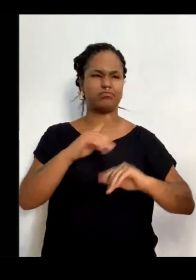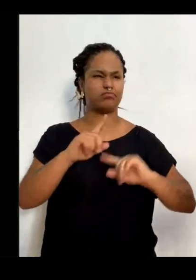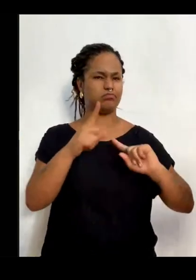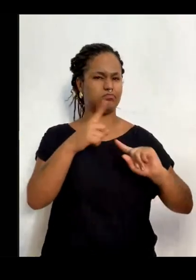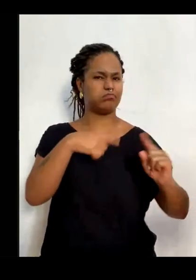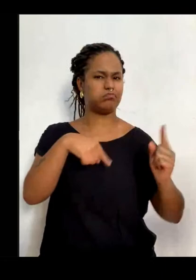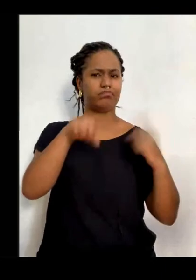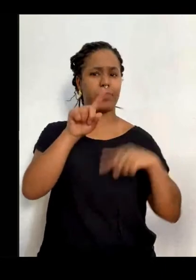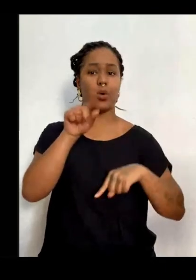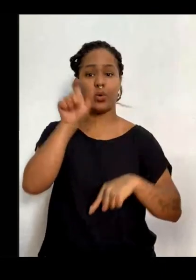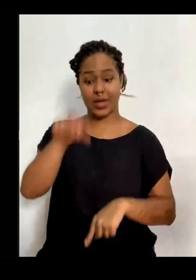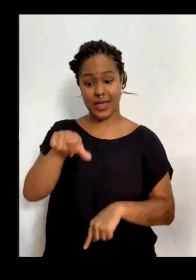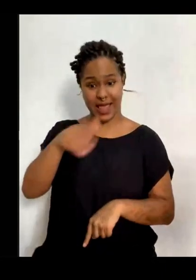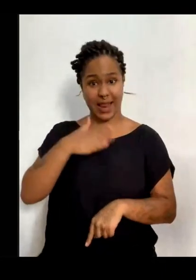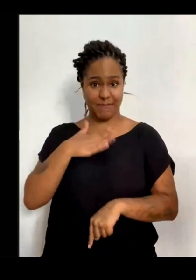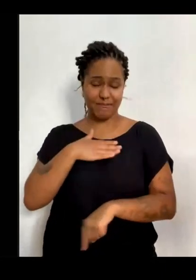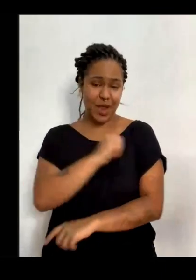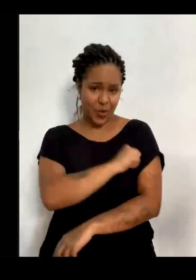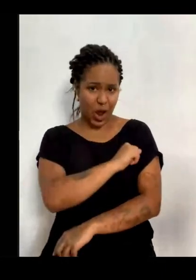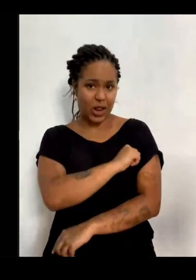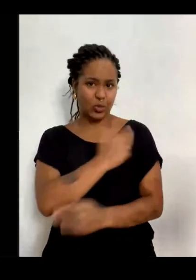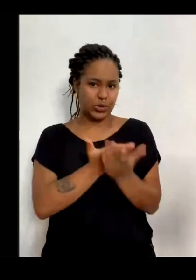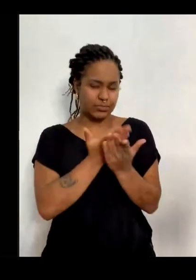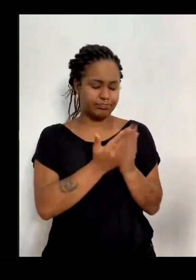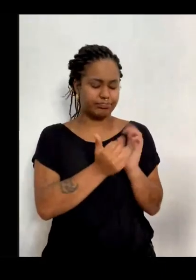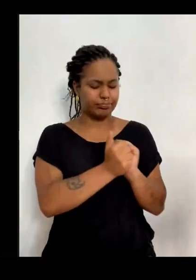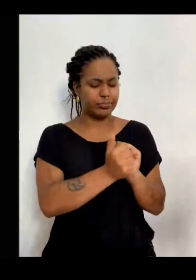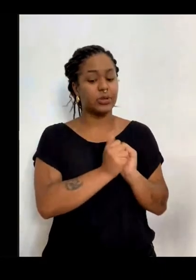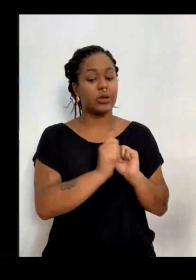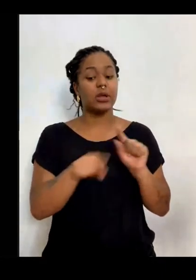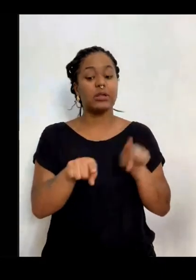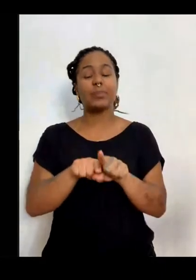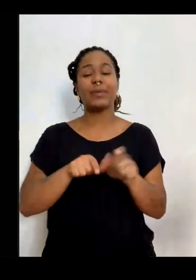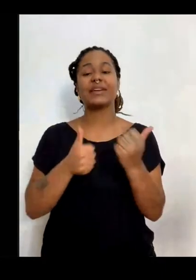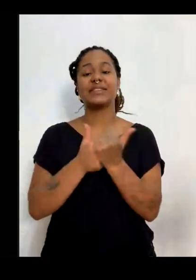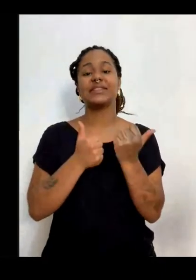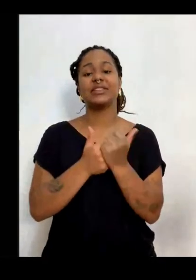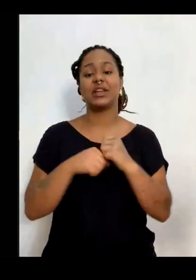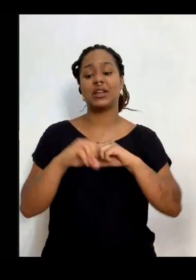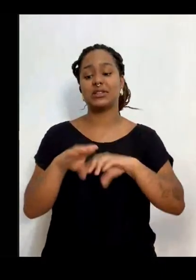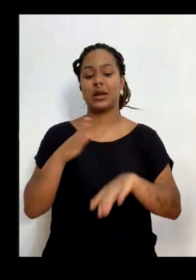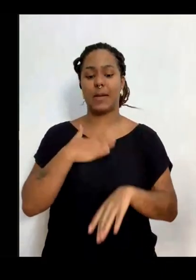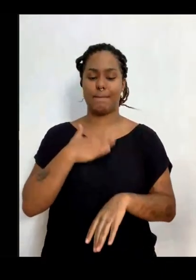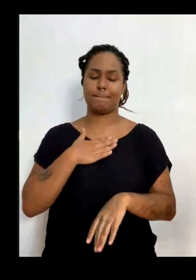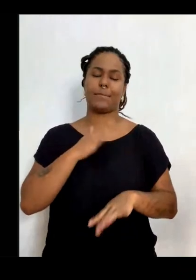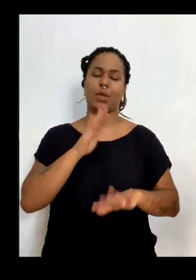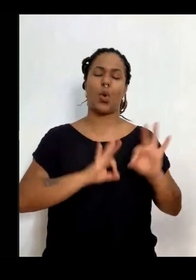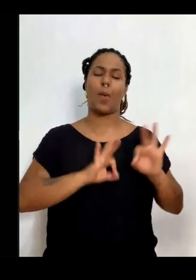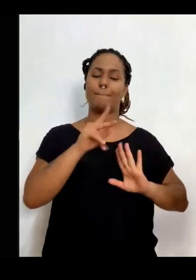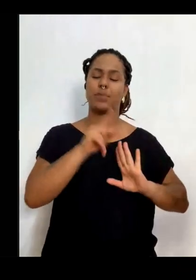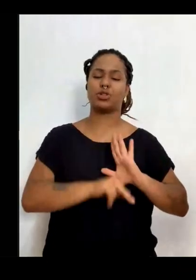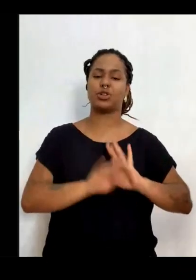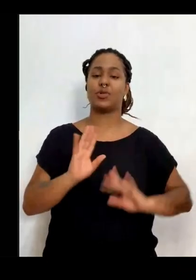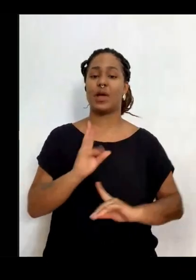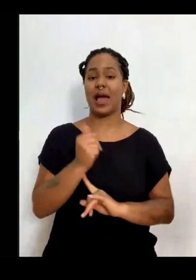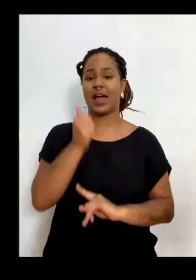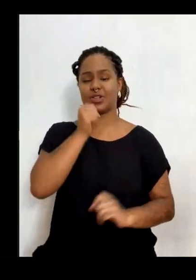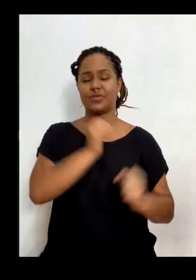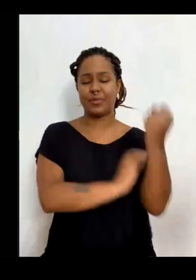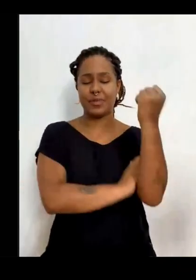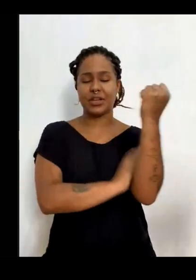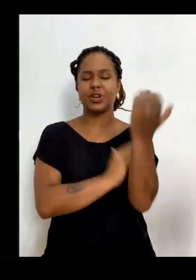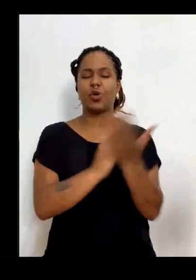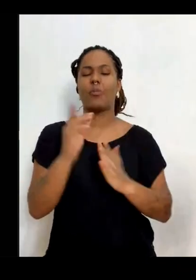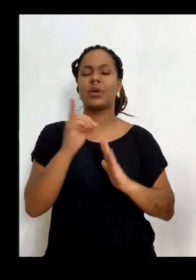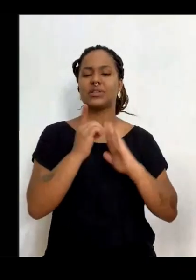programs in the early 1970s at the same time this is an image that reflects three